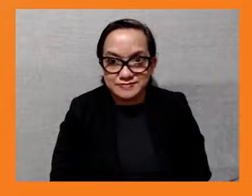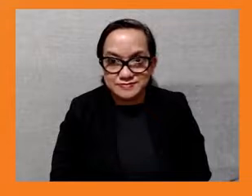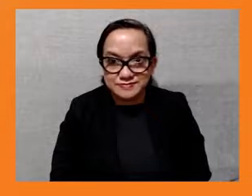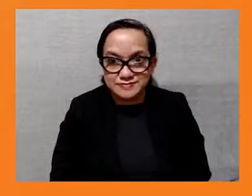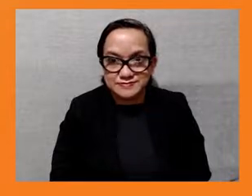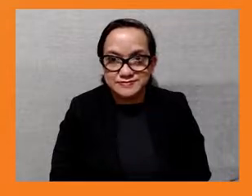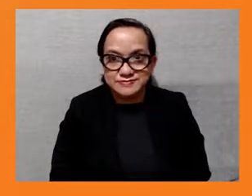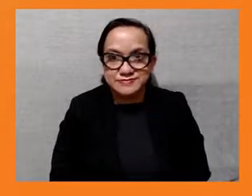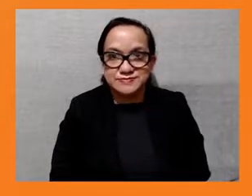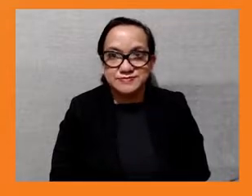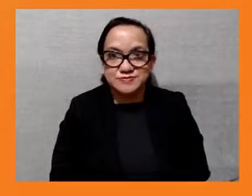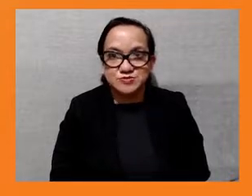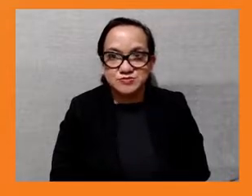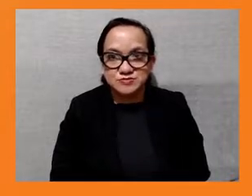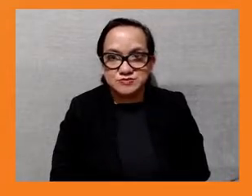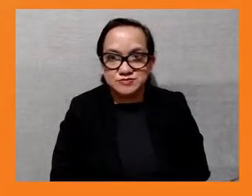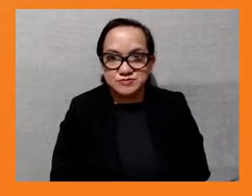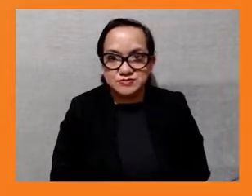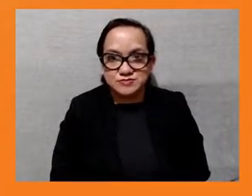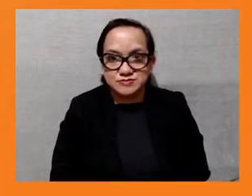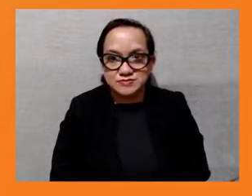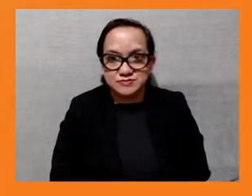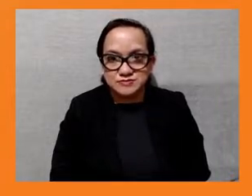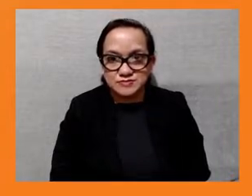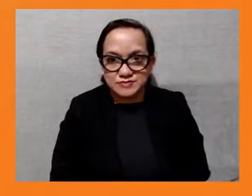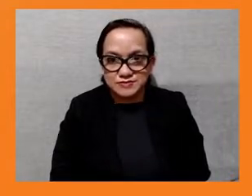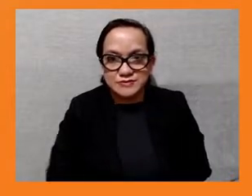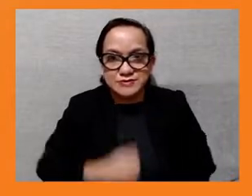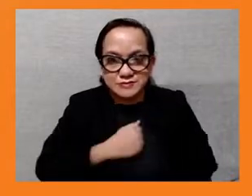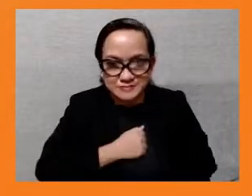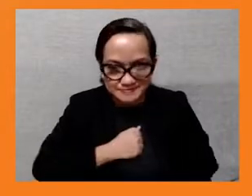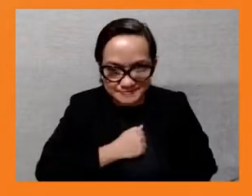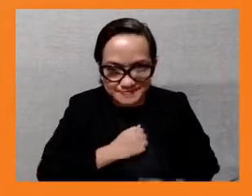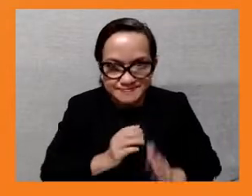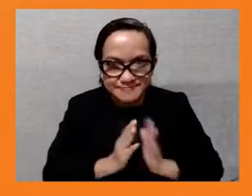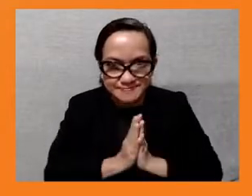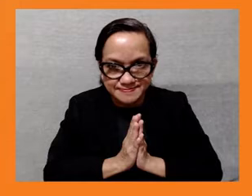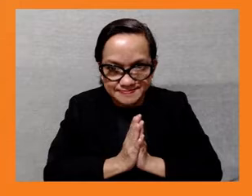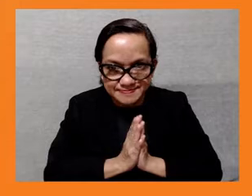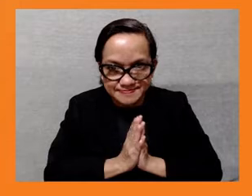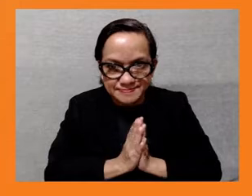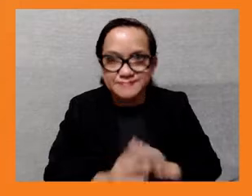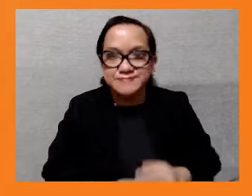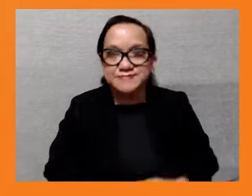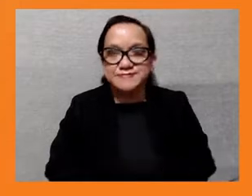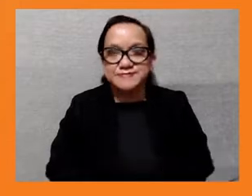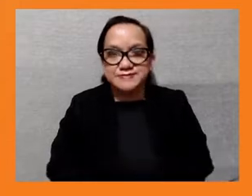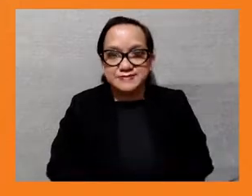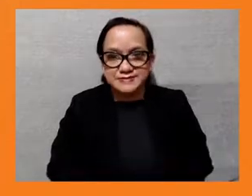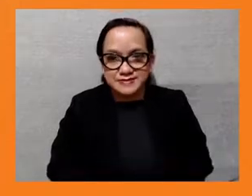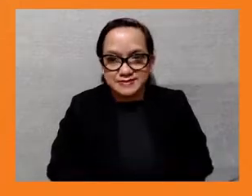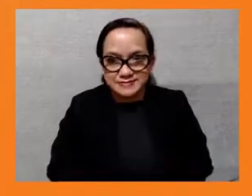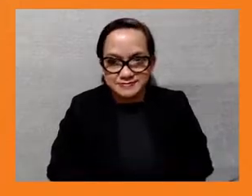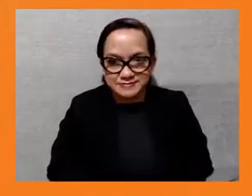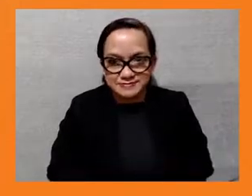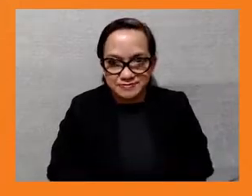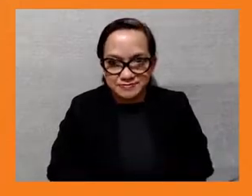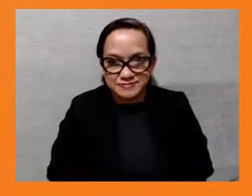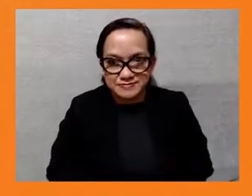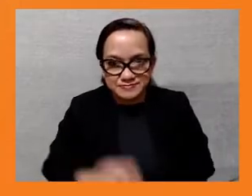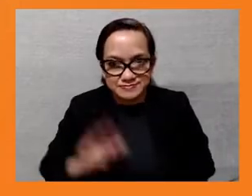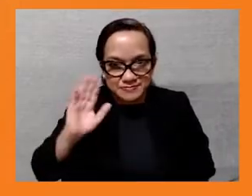affected household community. So the RIP 2018 has identified 73% are affected Indigenous community,